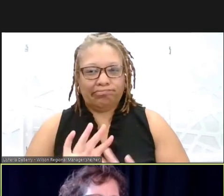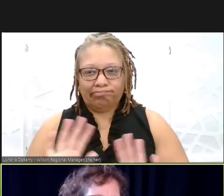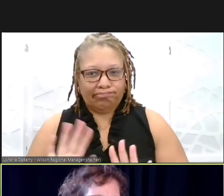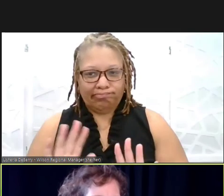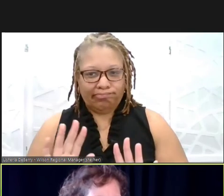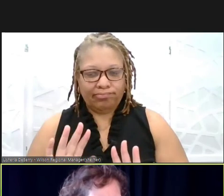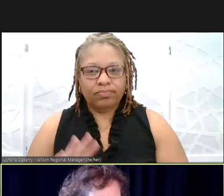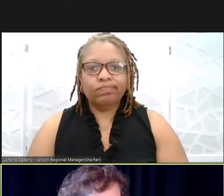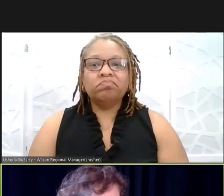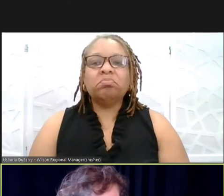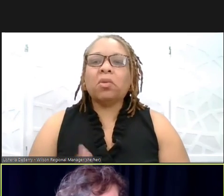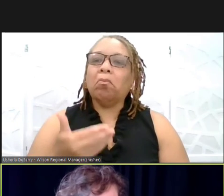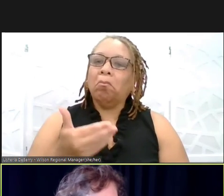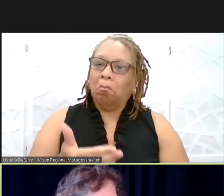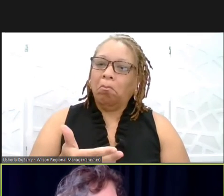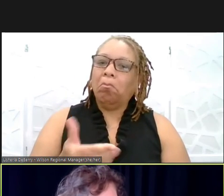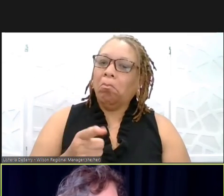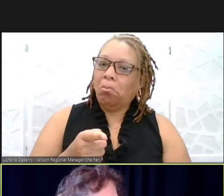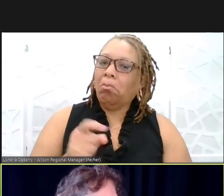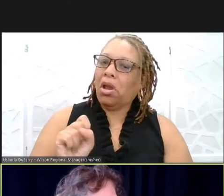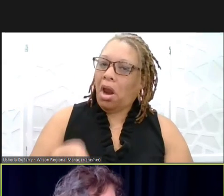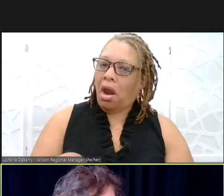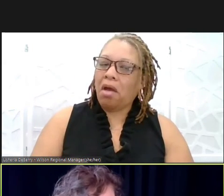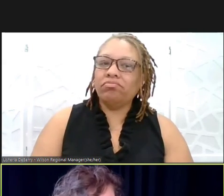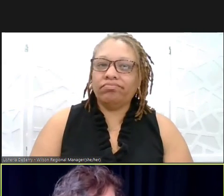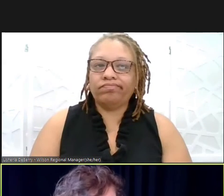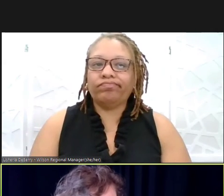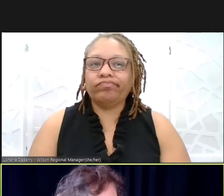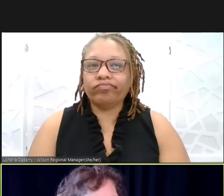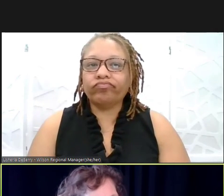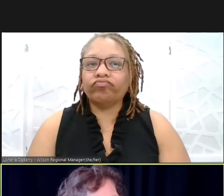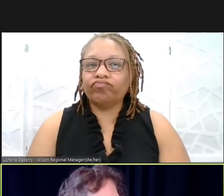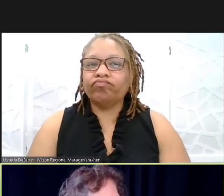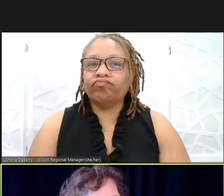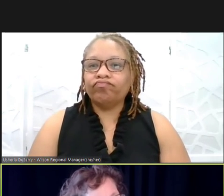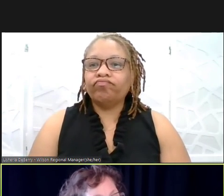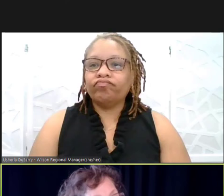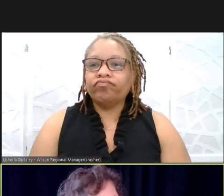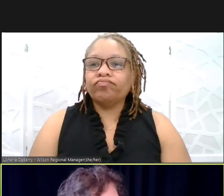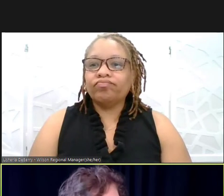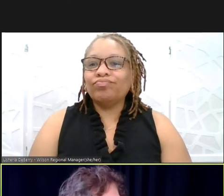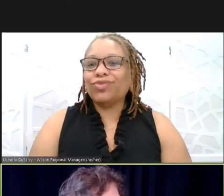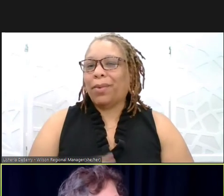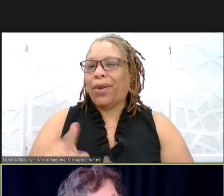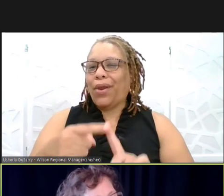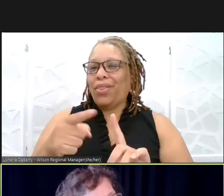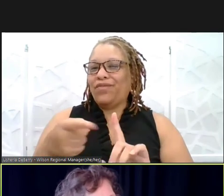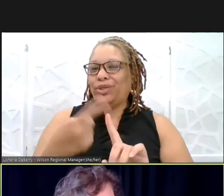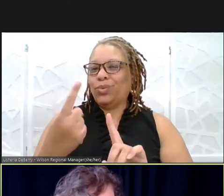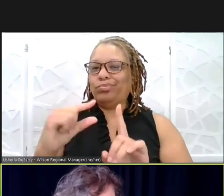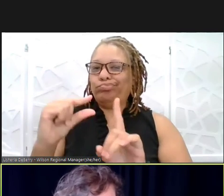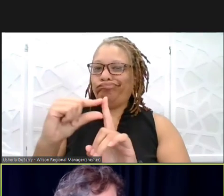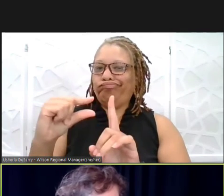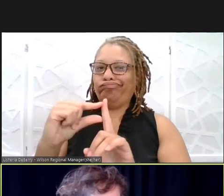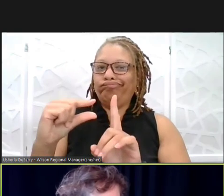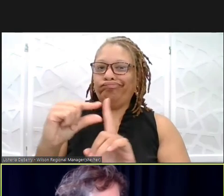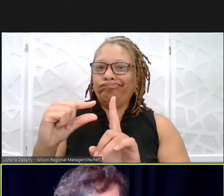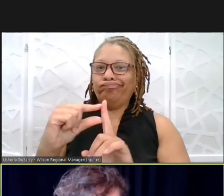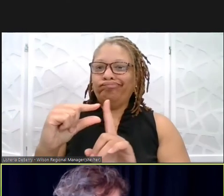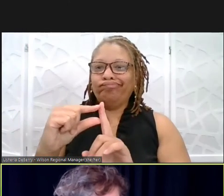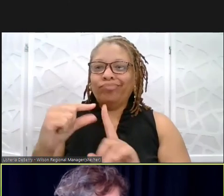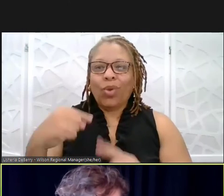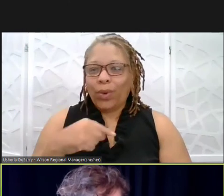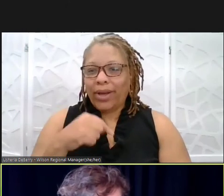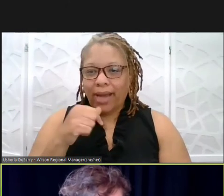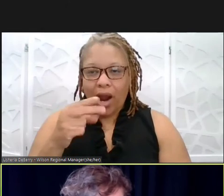This is a great slide because it breaks down some do's and don'ts, things that are advisable to do and other things that we advise you